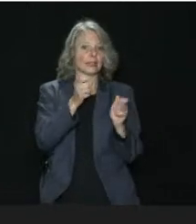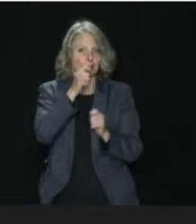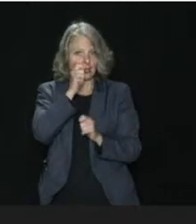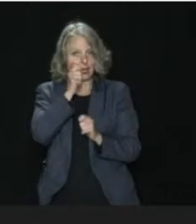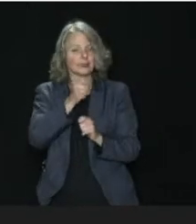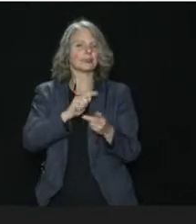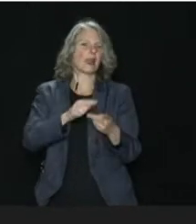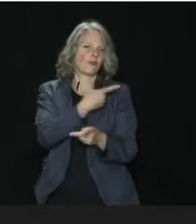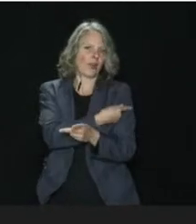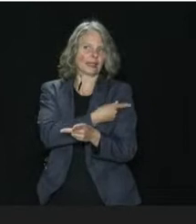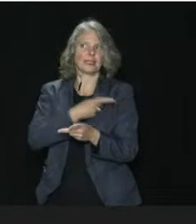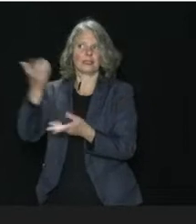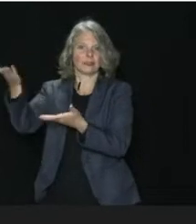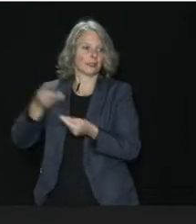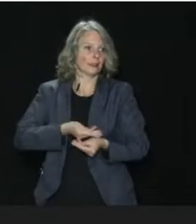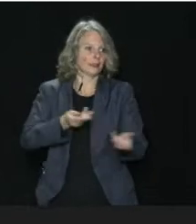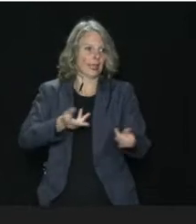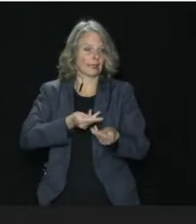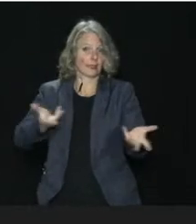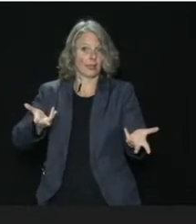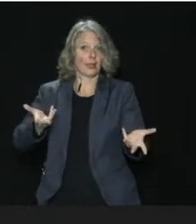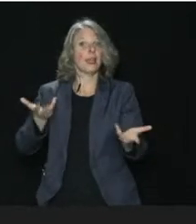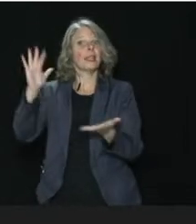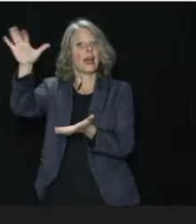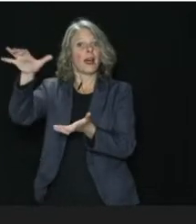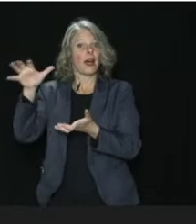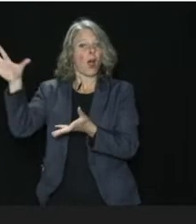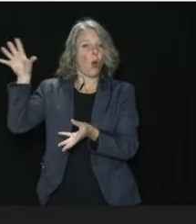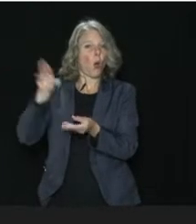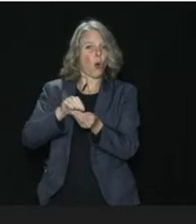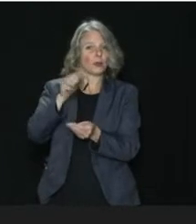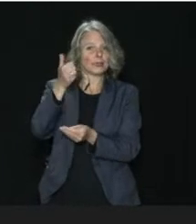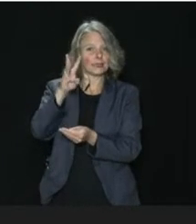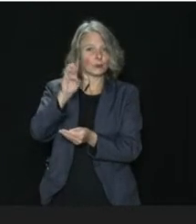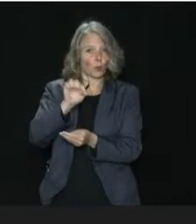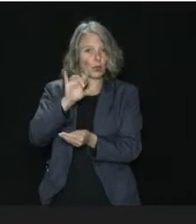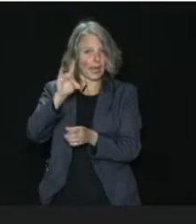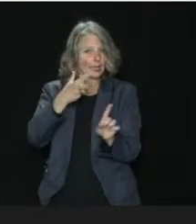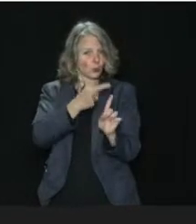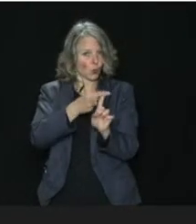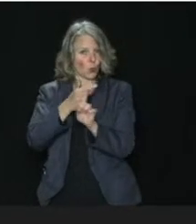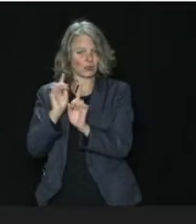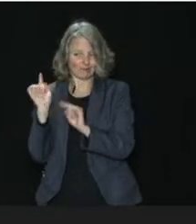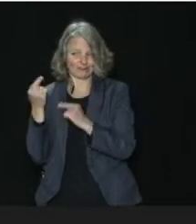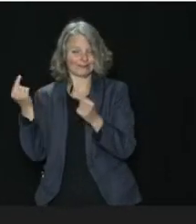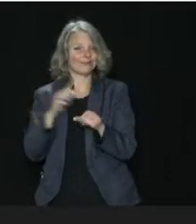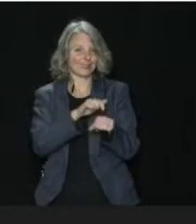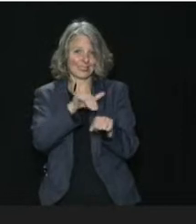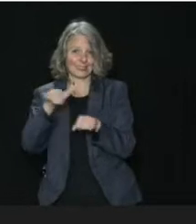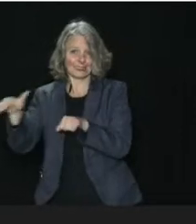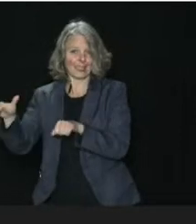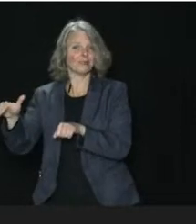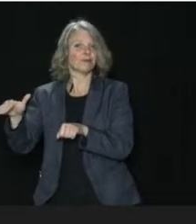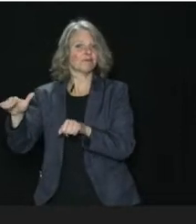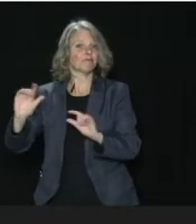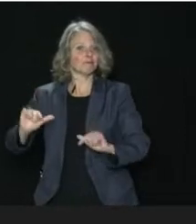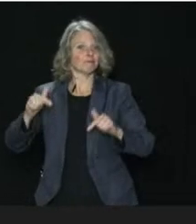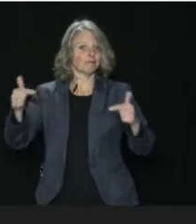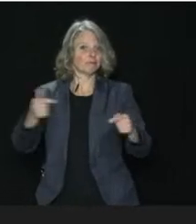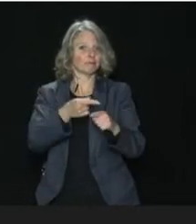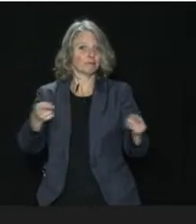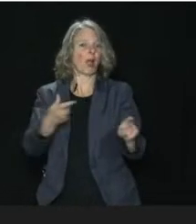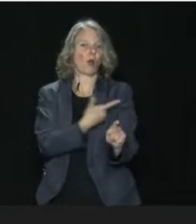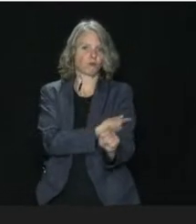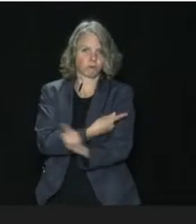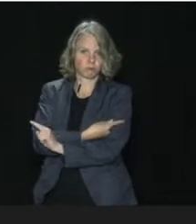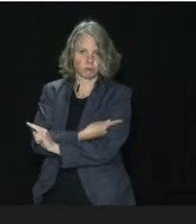We have now delivered 16.8 million doses of COVID-19 vaccines to the provinces and territories. This